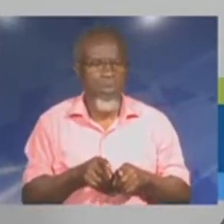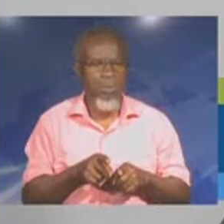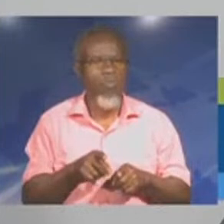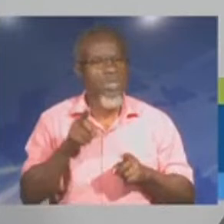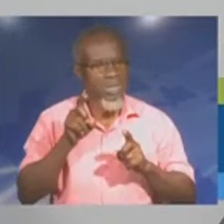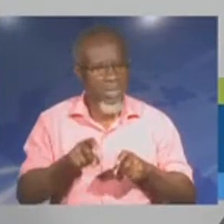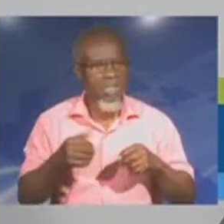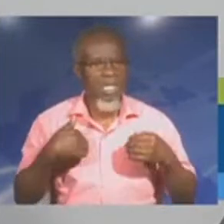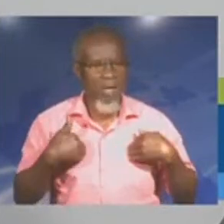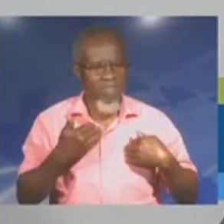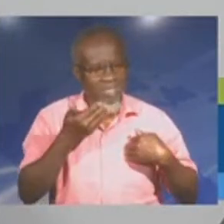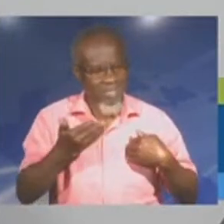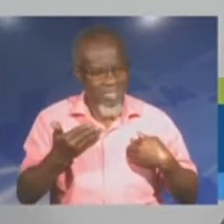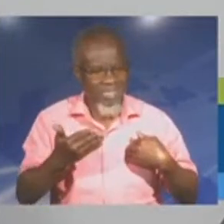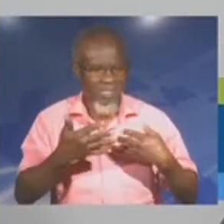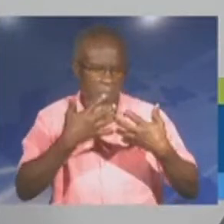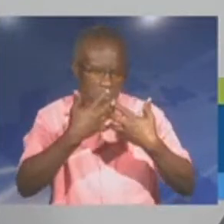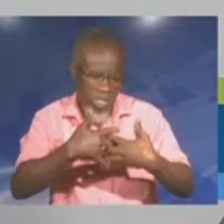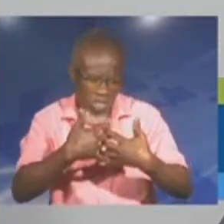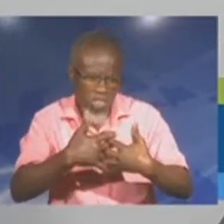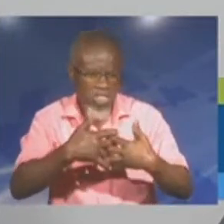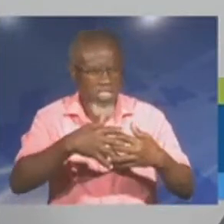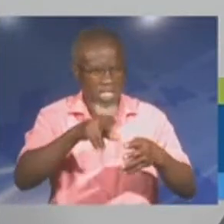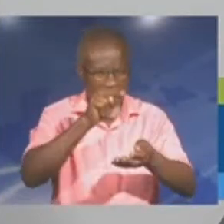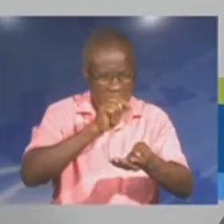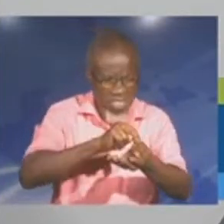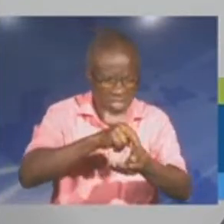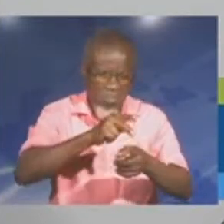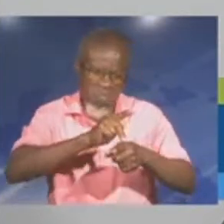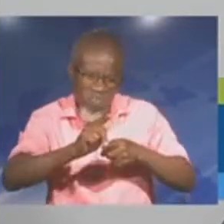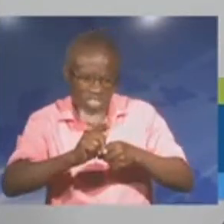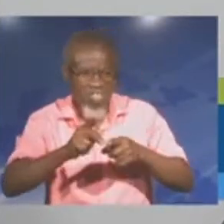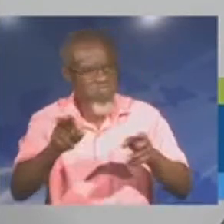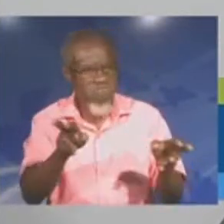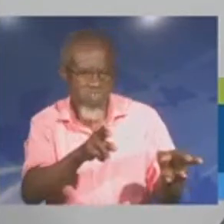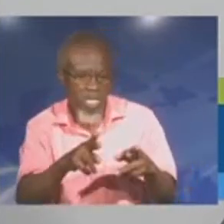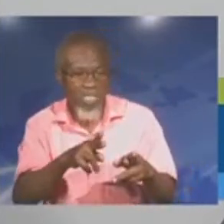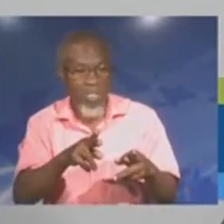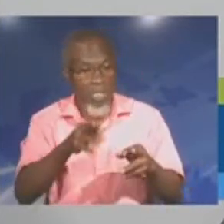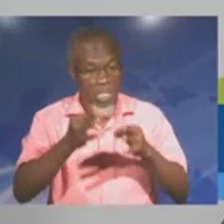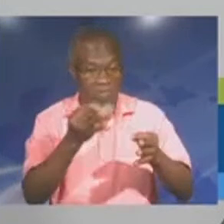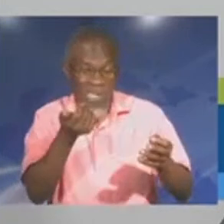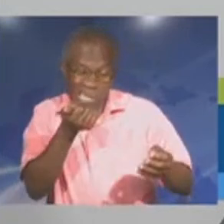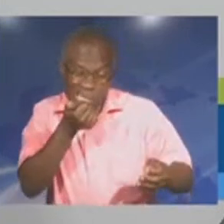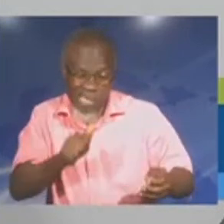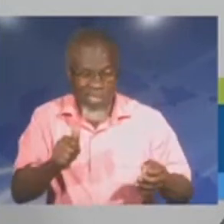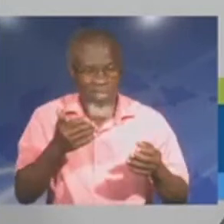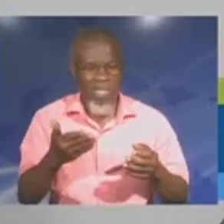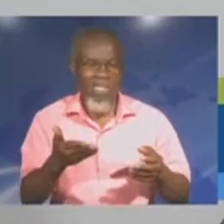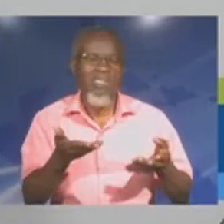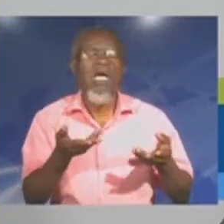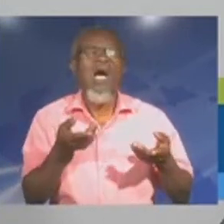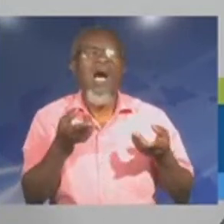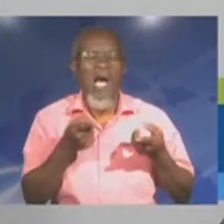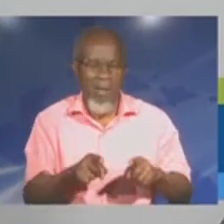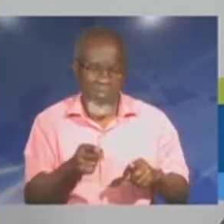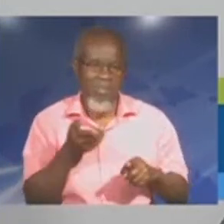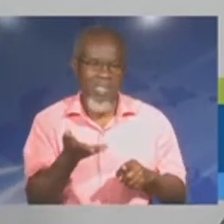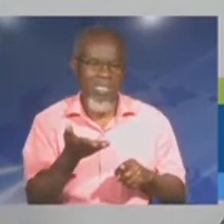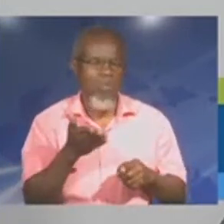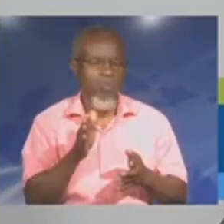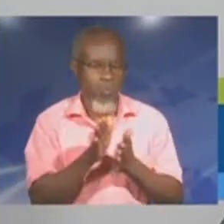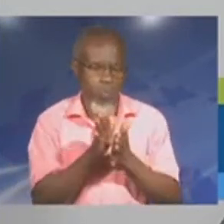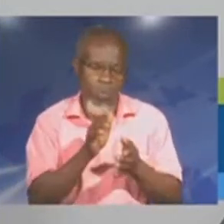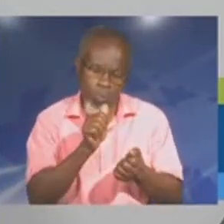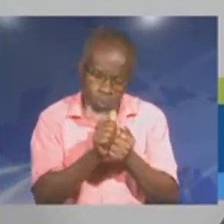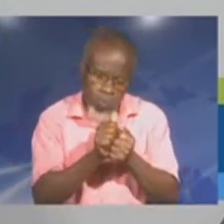appropriately. So out of an abundance of caution, we are going to have it in physical locations where